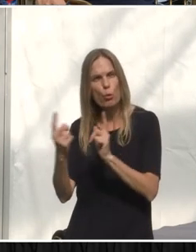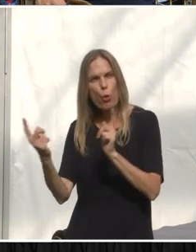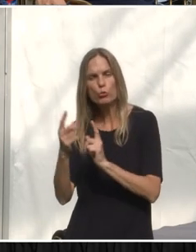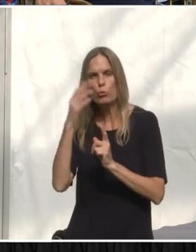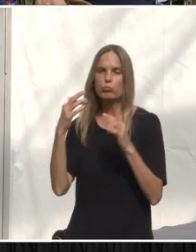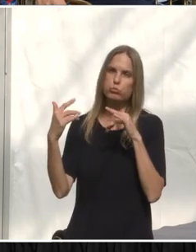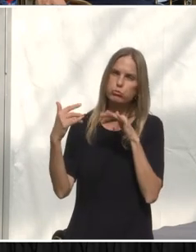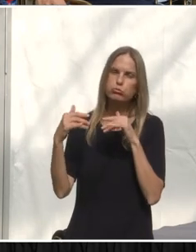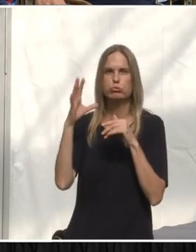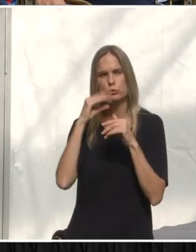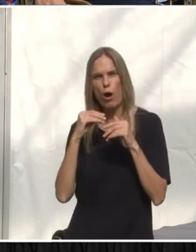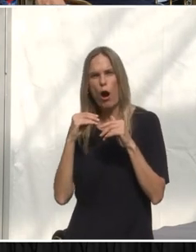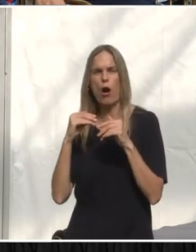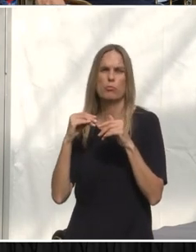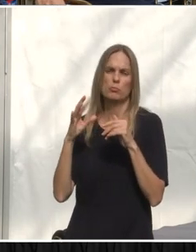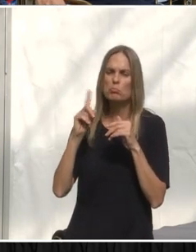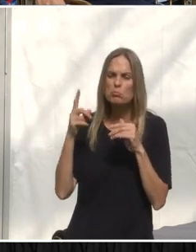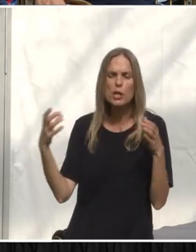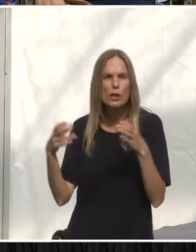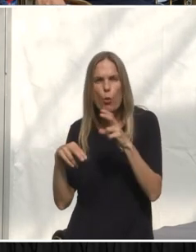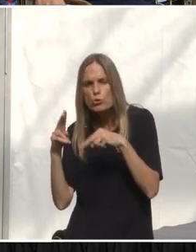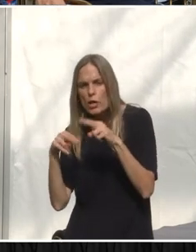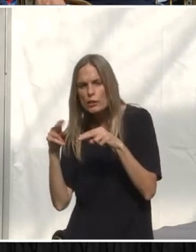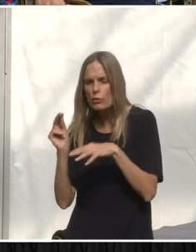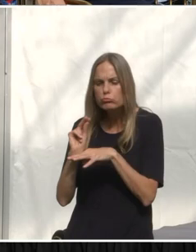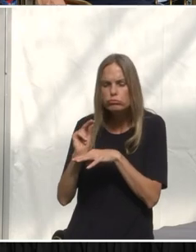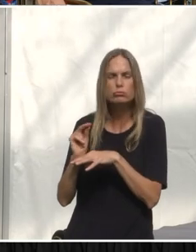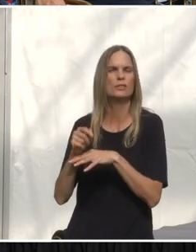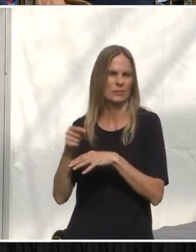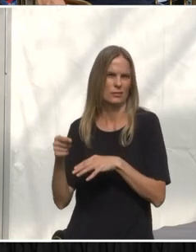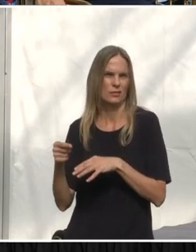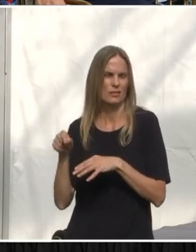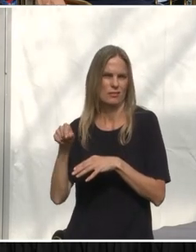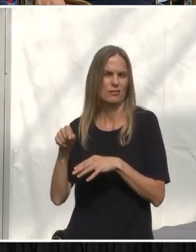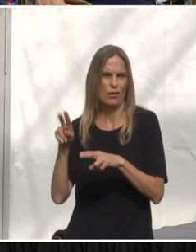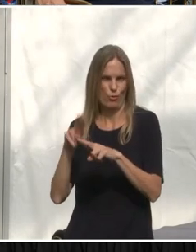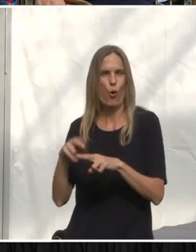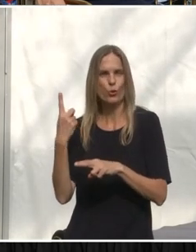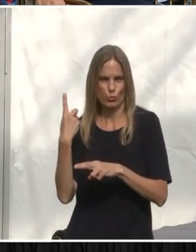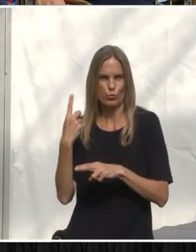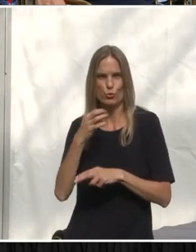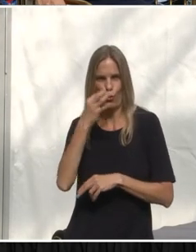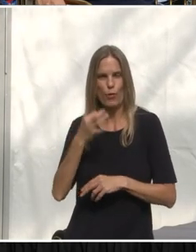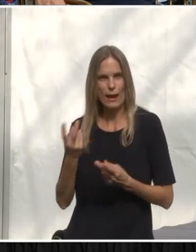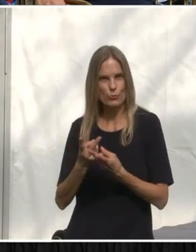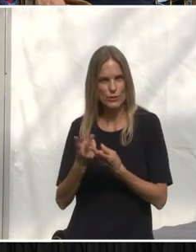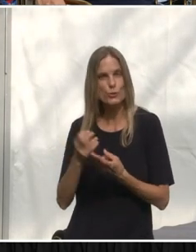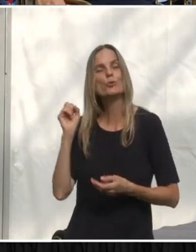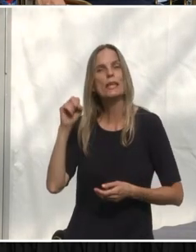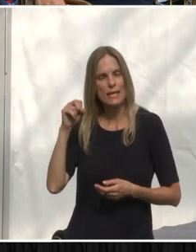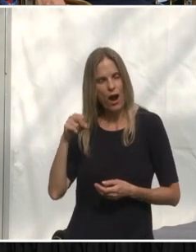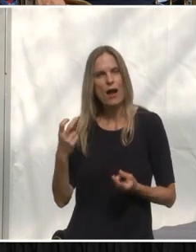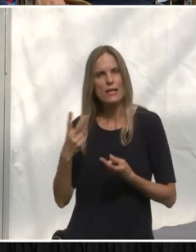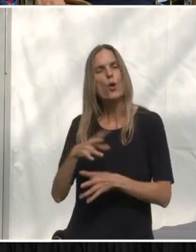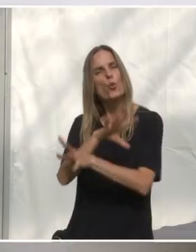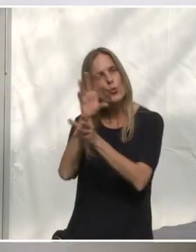chat over that tinkering, building something. And that was one of those experiences where, yes, we have these general